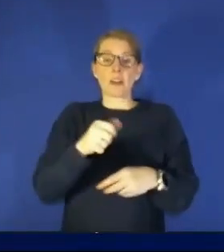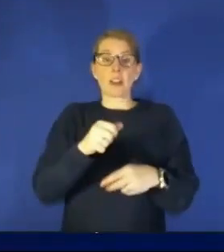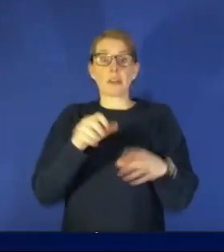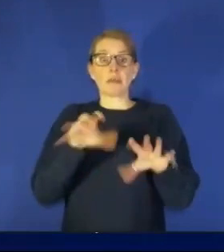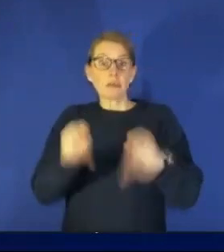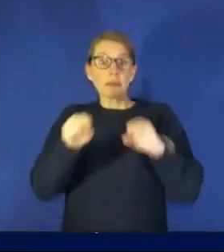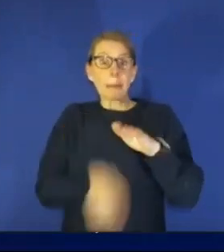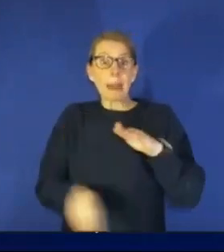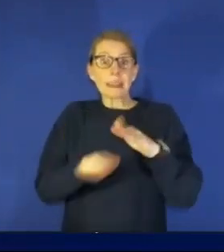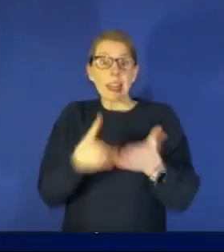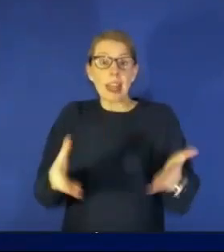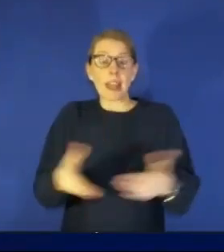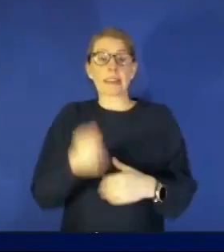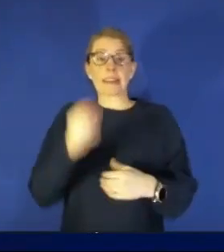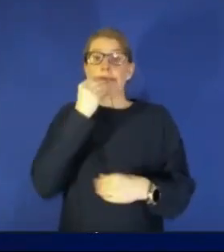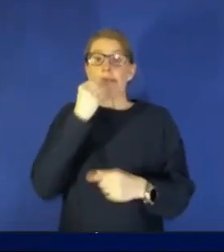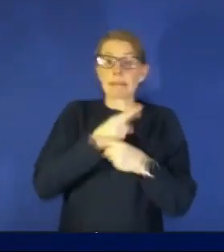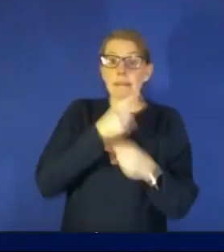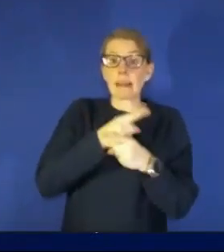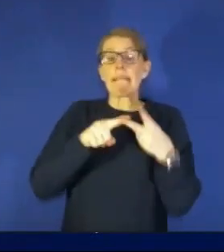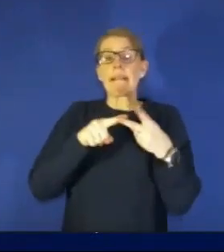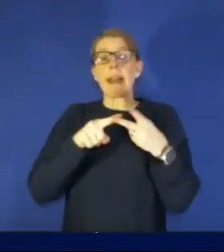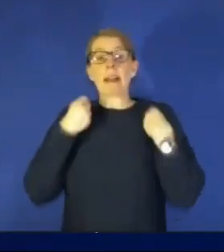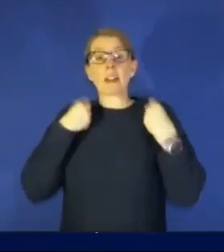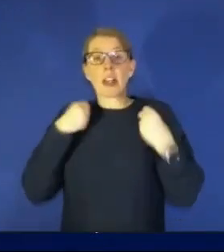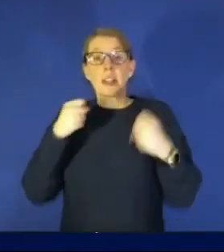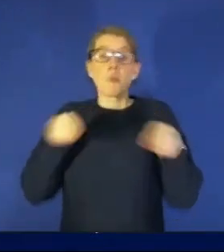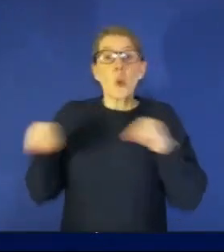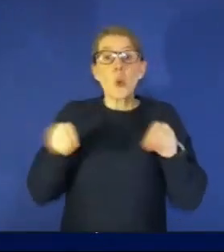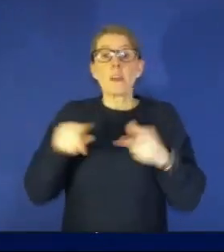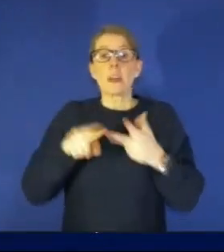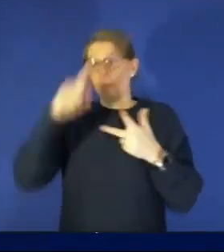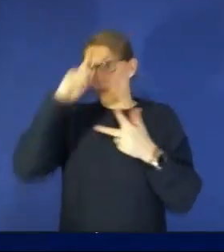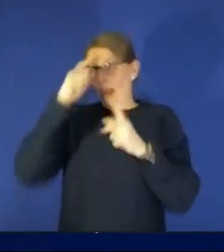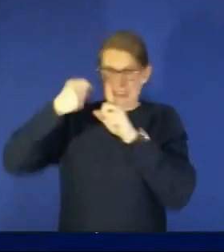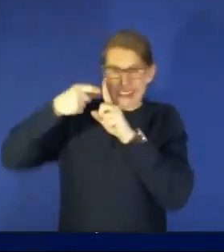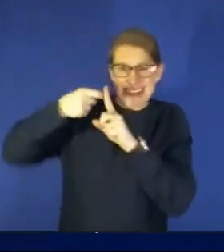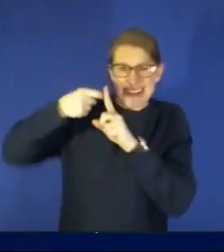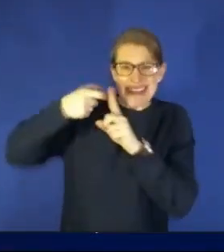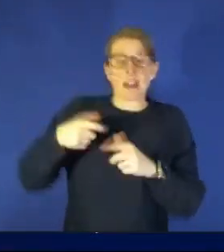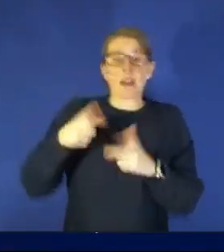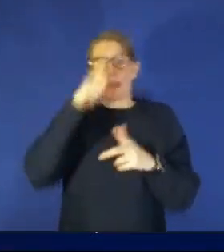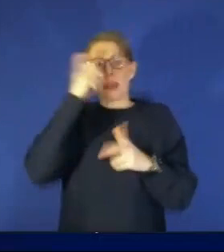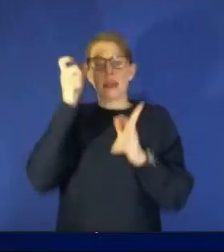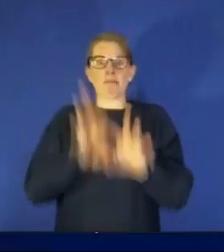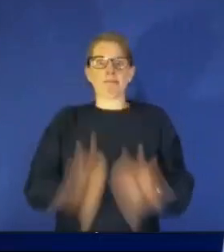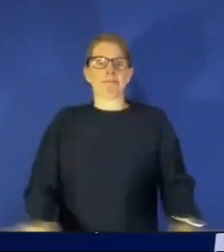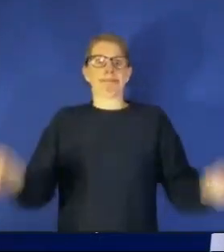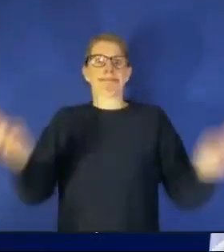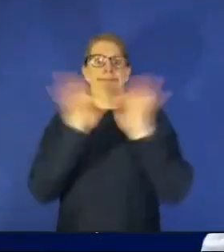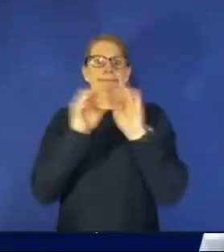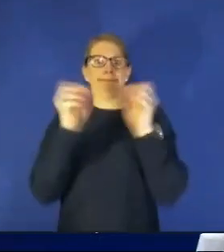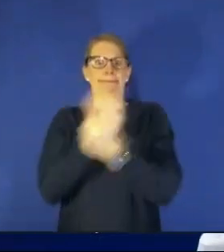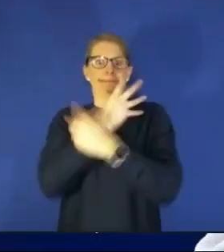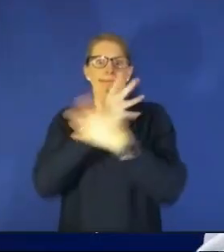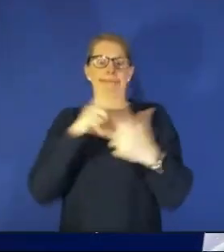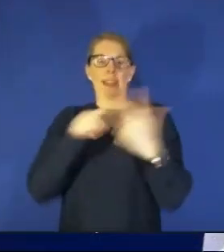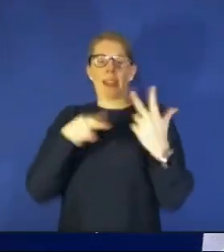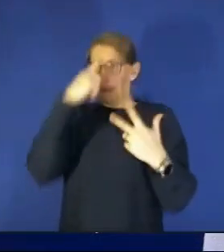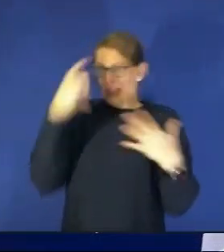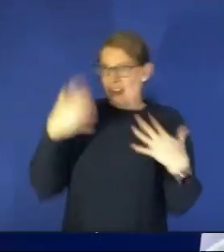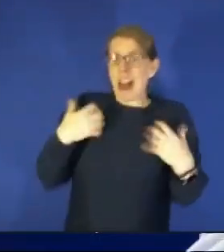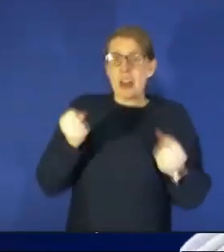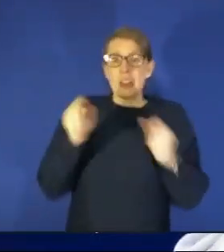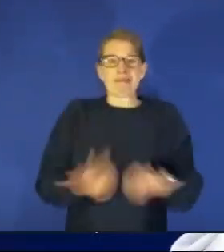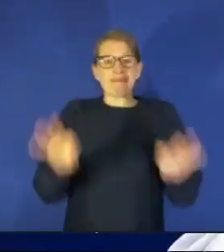right, exercise, move, stimulate your brain, because all of it matters. And it matters for your mental health, it matters for your